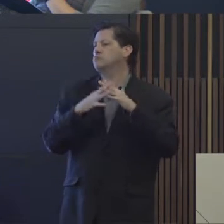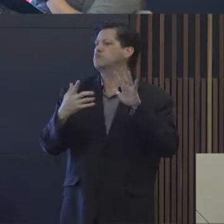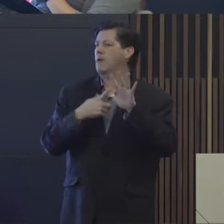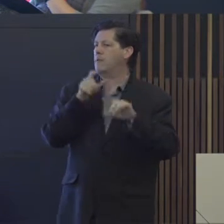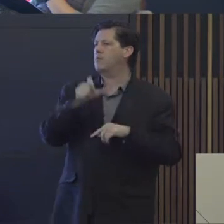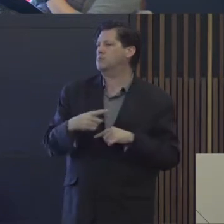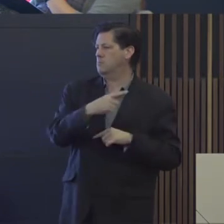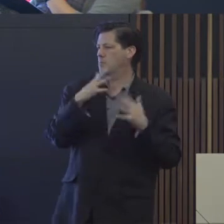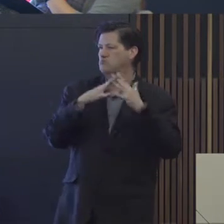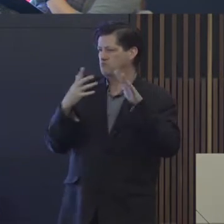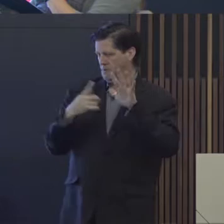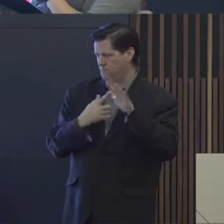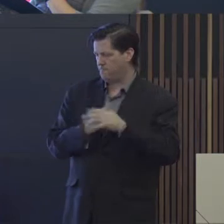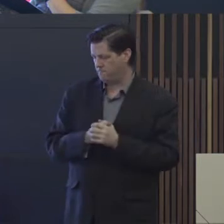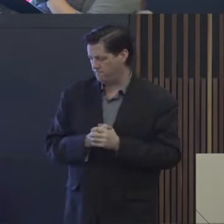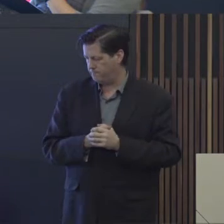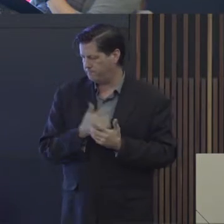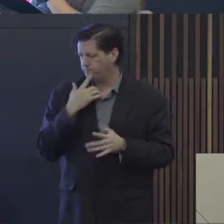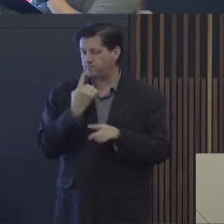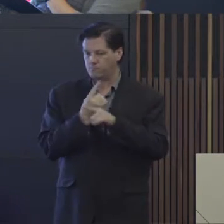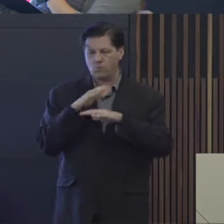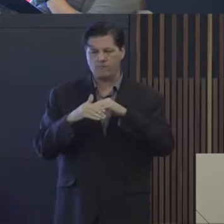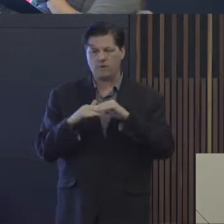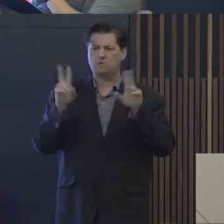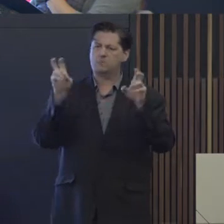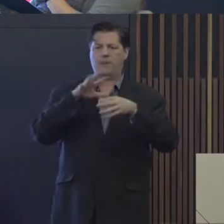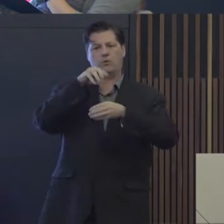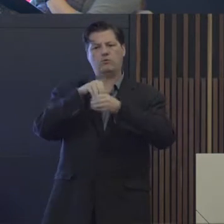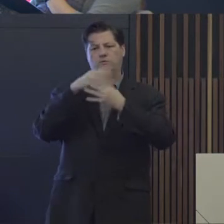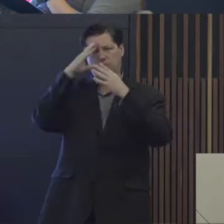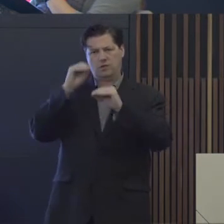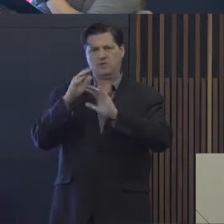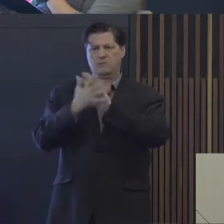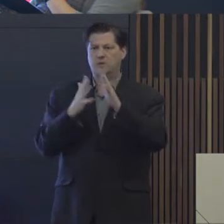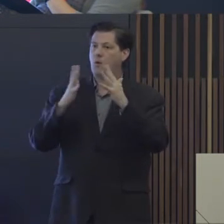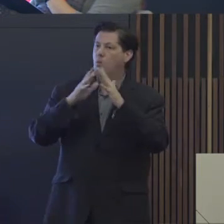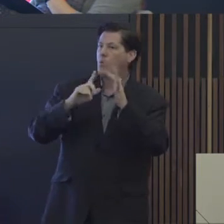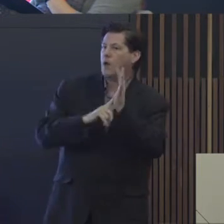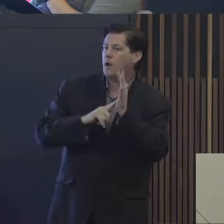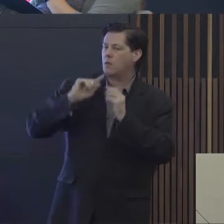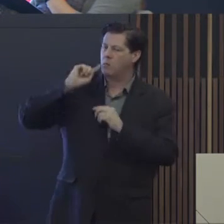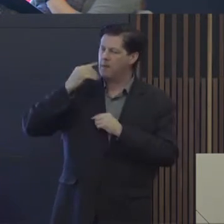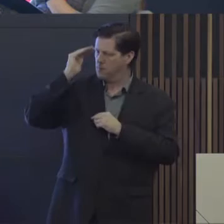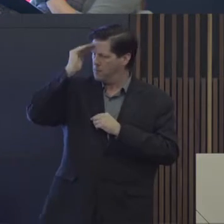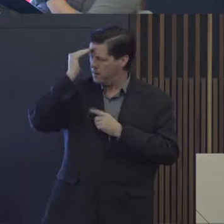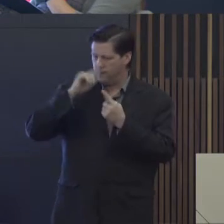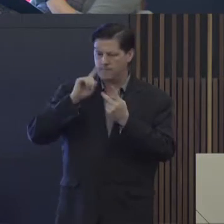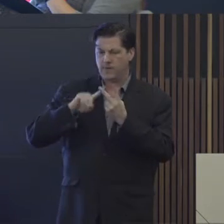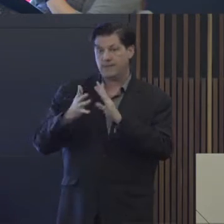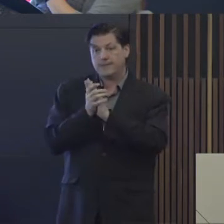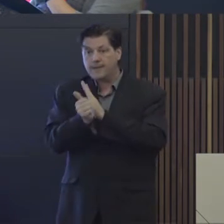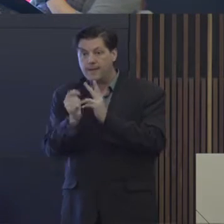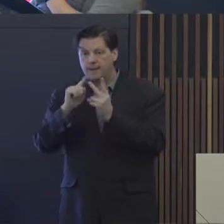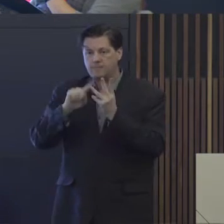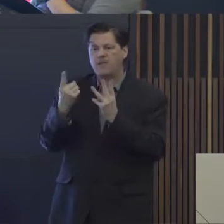he talks about inclusive education is about the will, the skill and the capacity. Now I think, yes, we